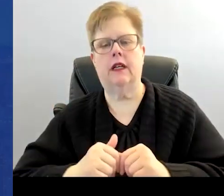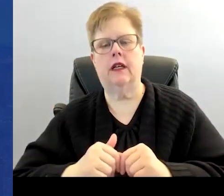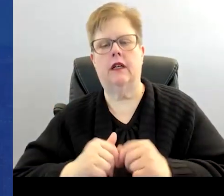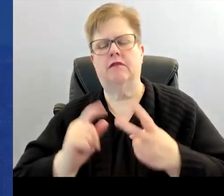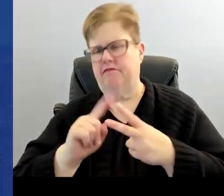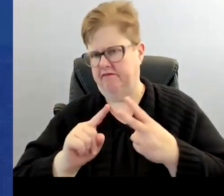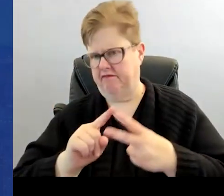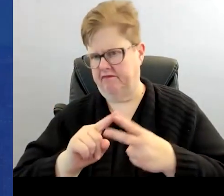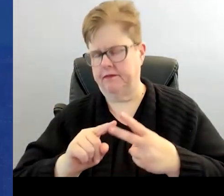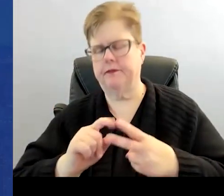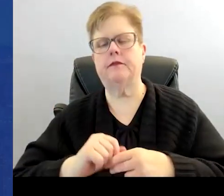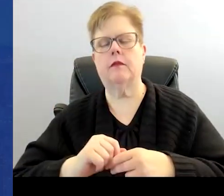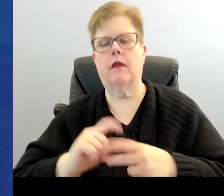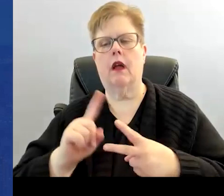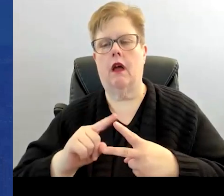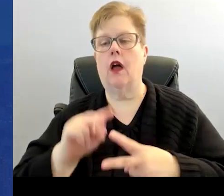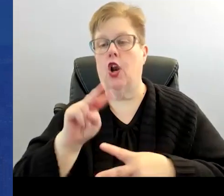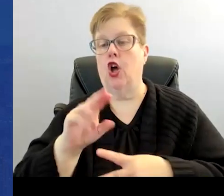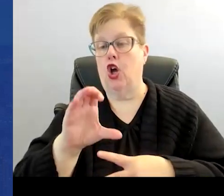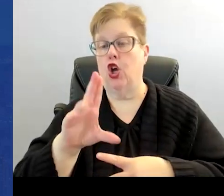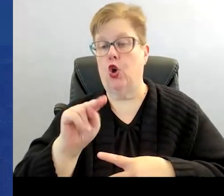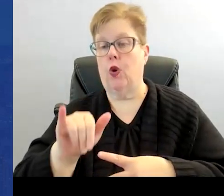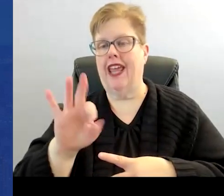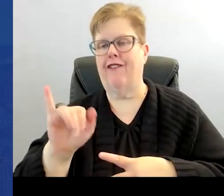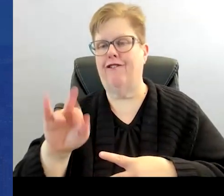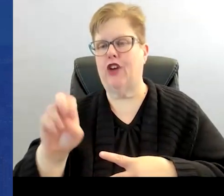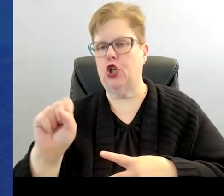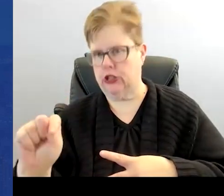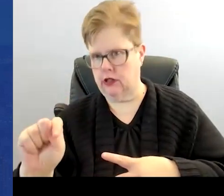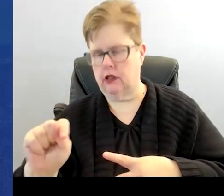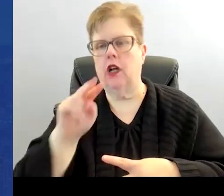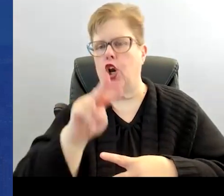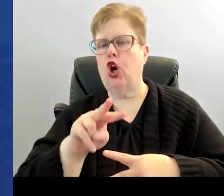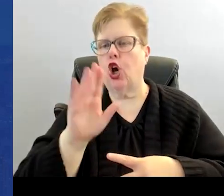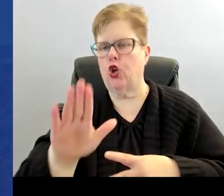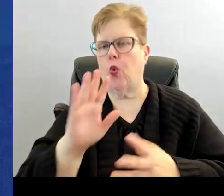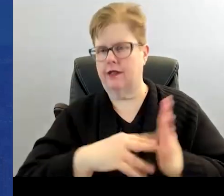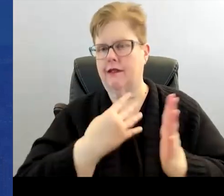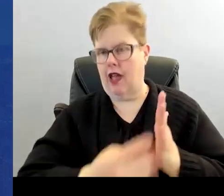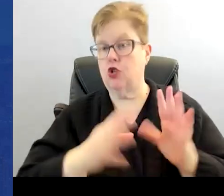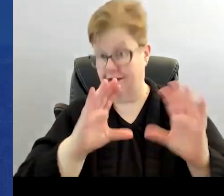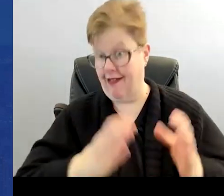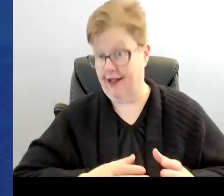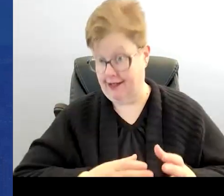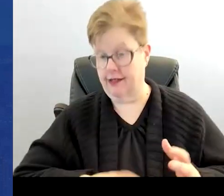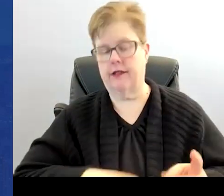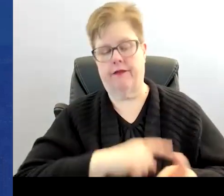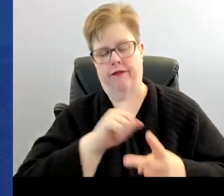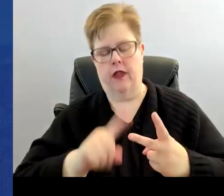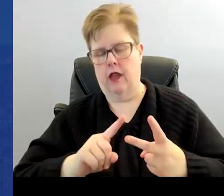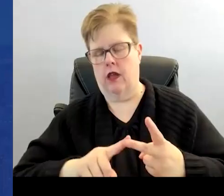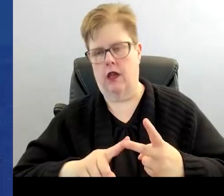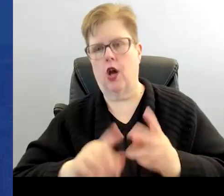of options. One is to go into CUNY first and look at the schedule of courses. The other is to go into